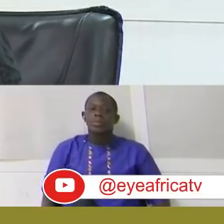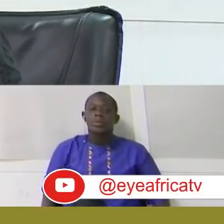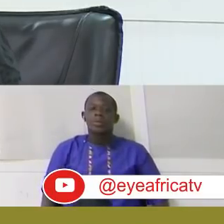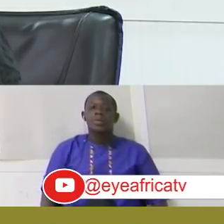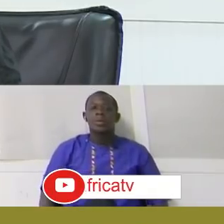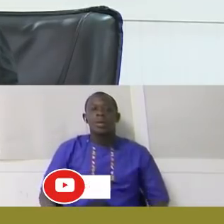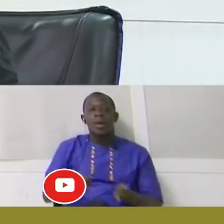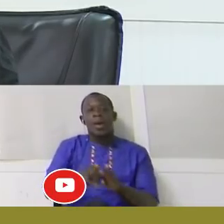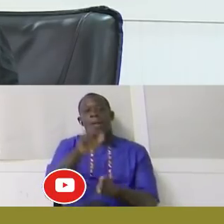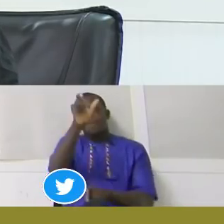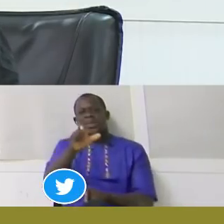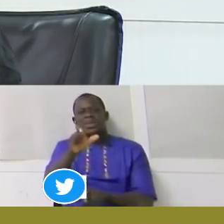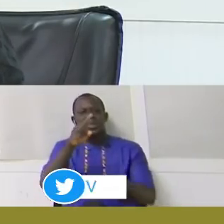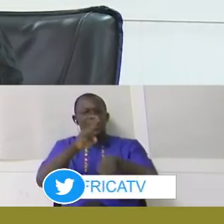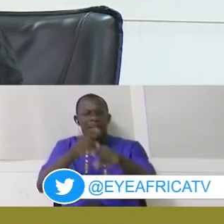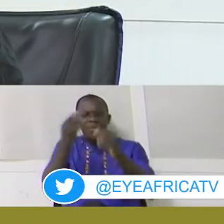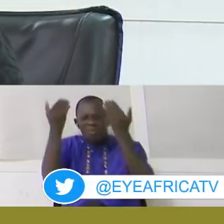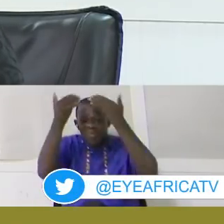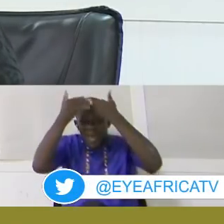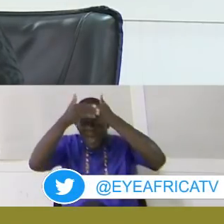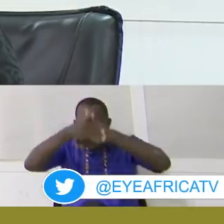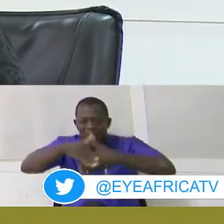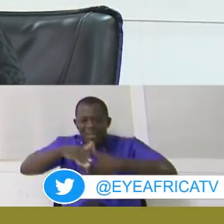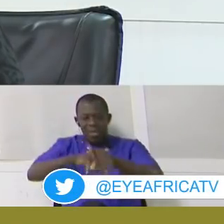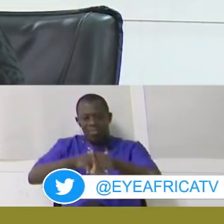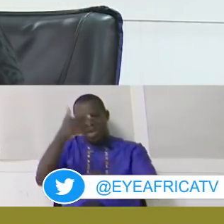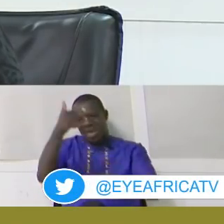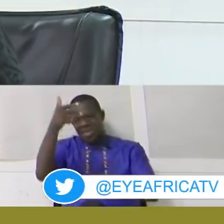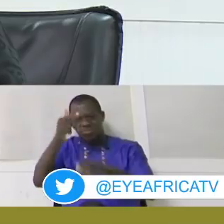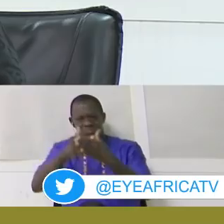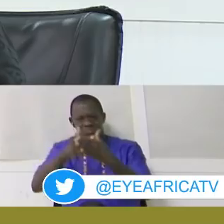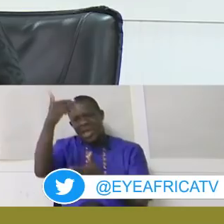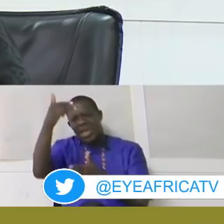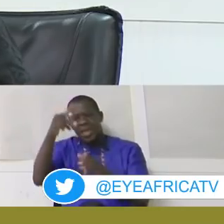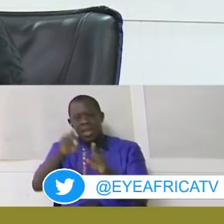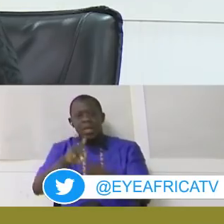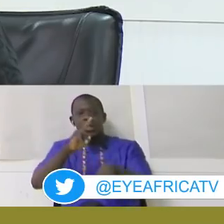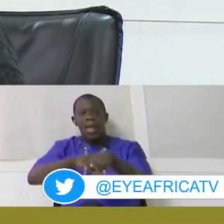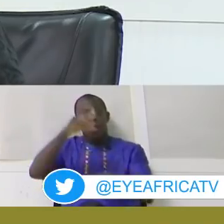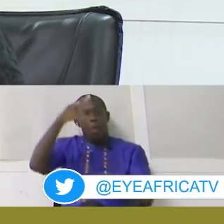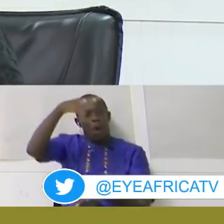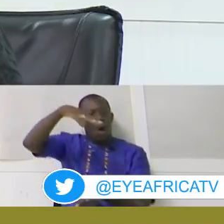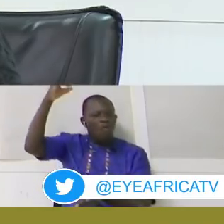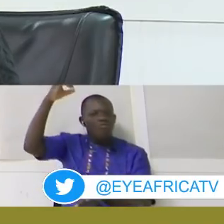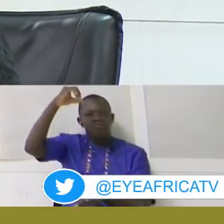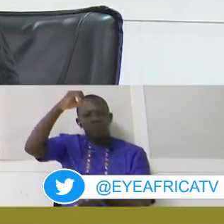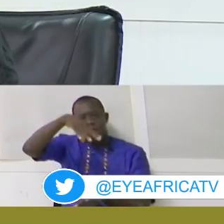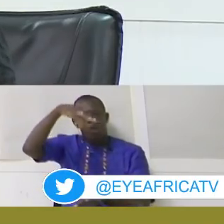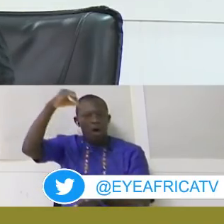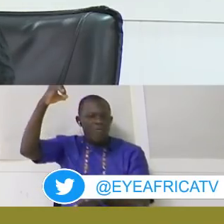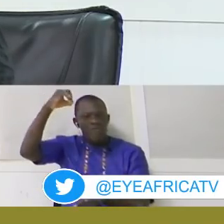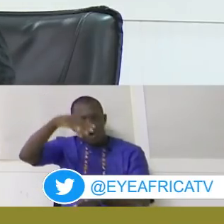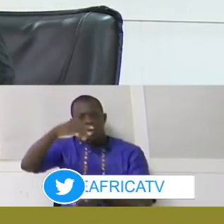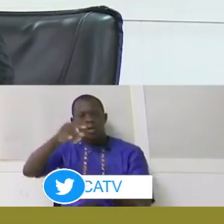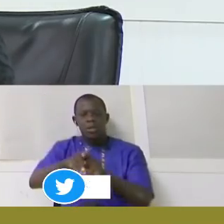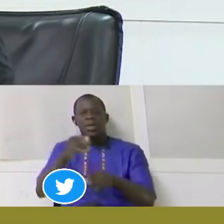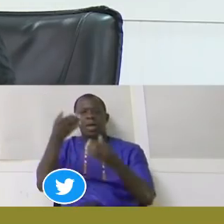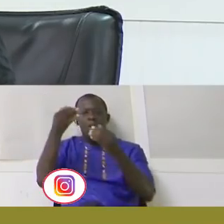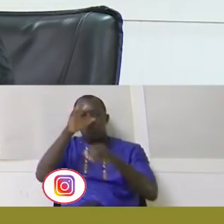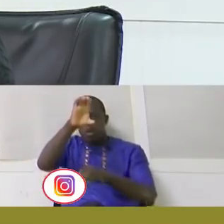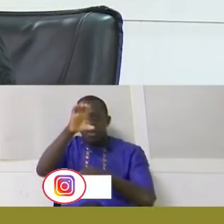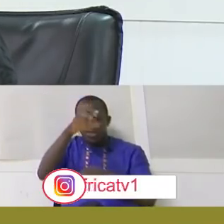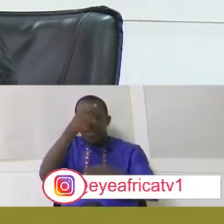keke goudi la won bori 8 9 yoy nonu time bobu nonu on and off mo xewon de kaba ngi lendem. He was at my gate. I